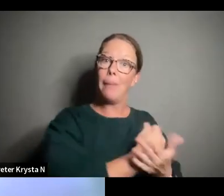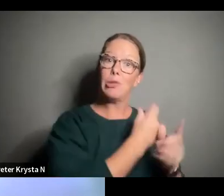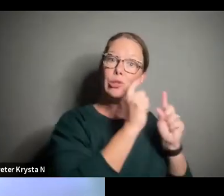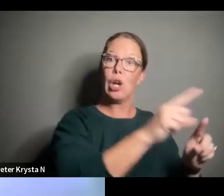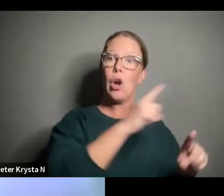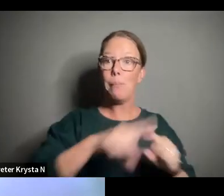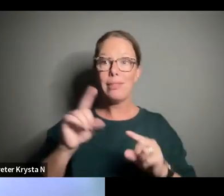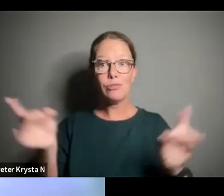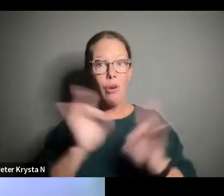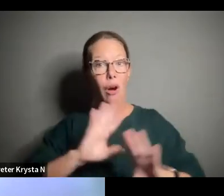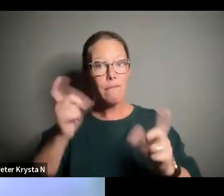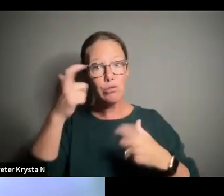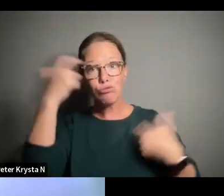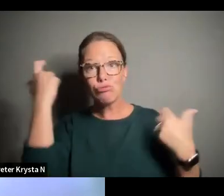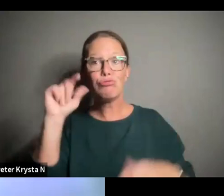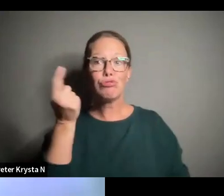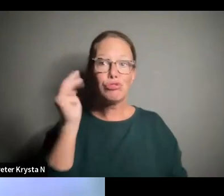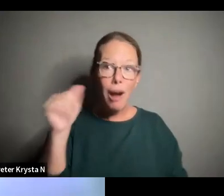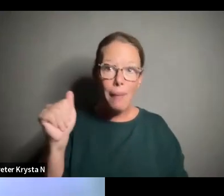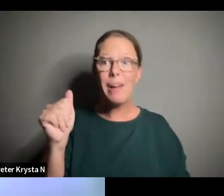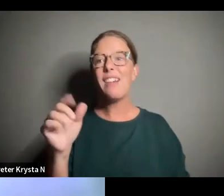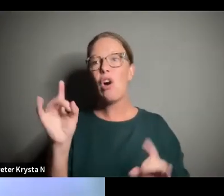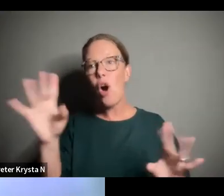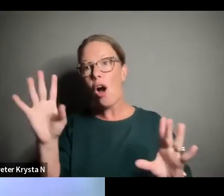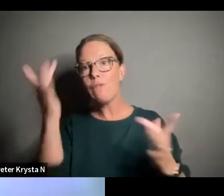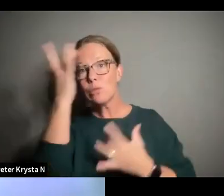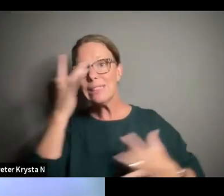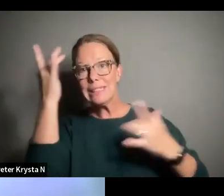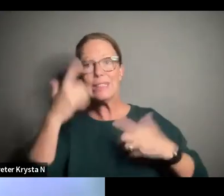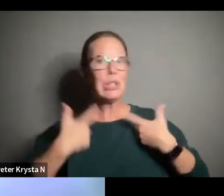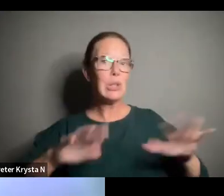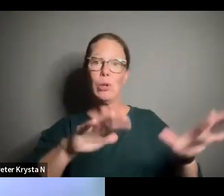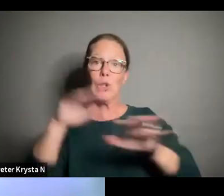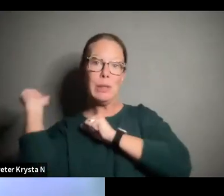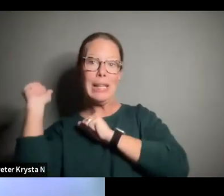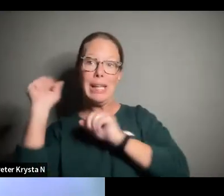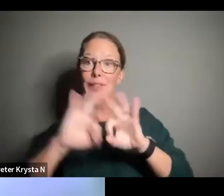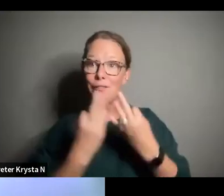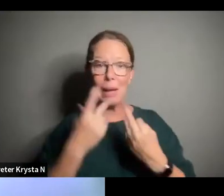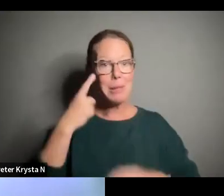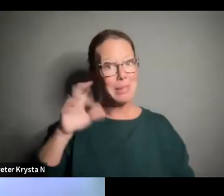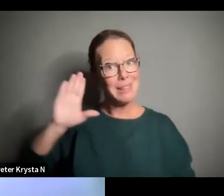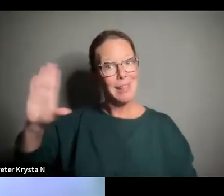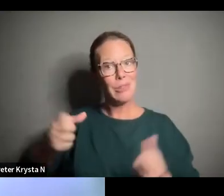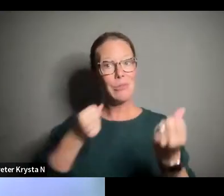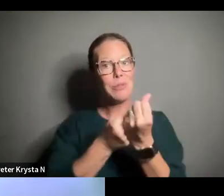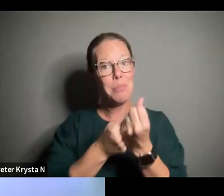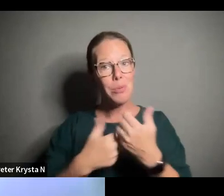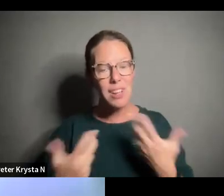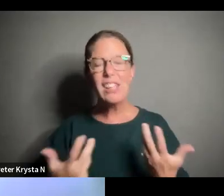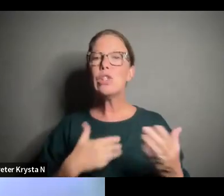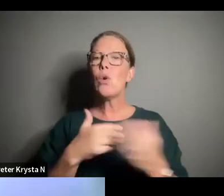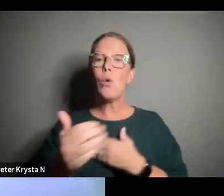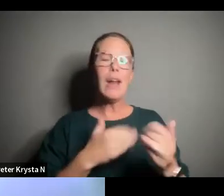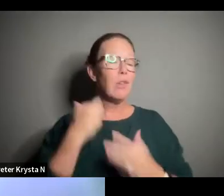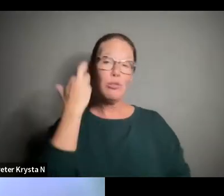trauma, or they're having this horrible disease, and they don't want to leave their family because that's their rock. And so, for whatever